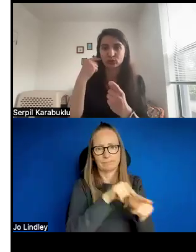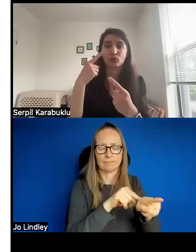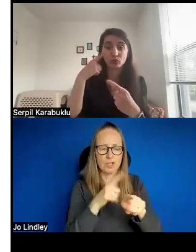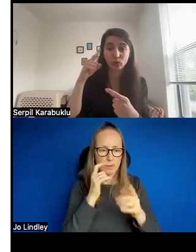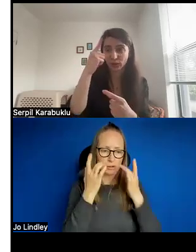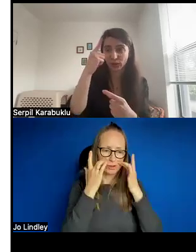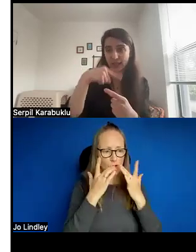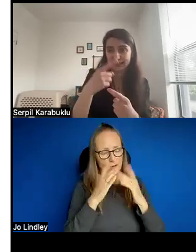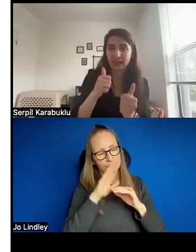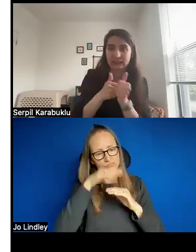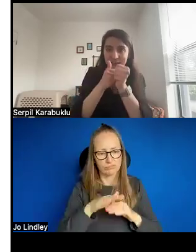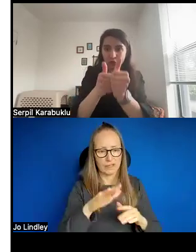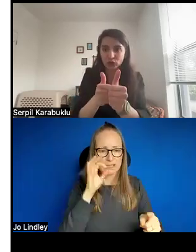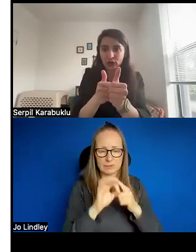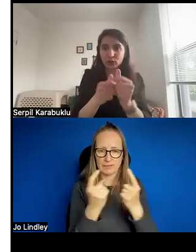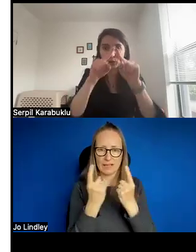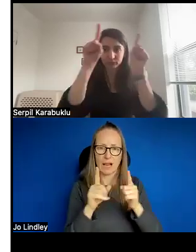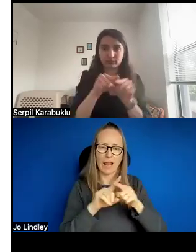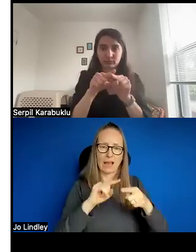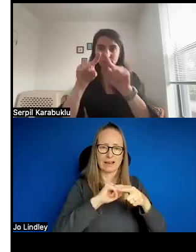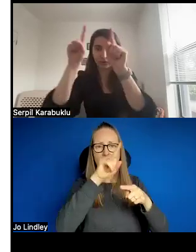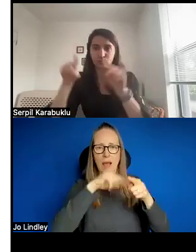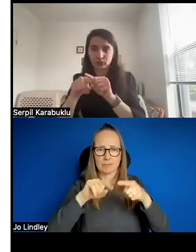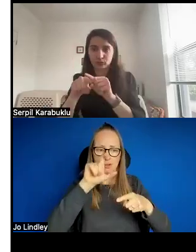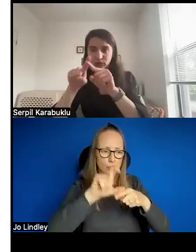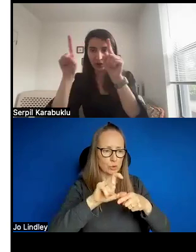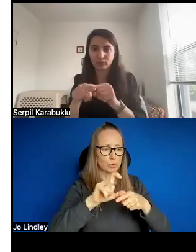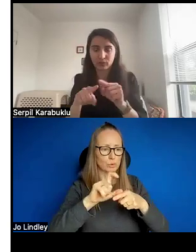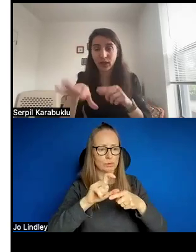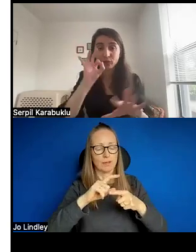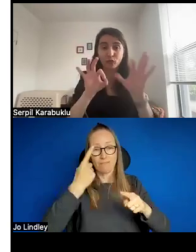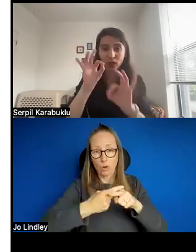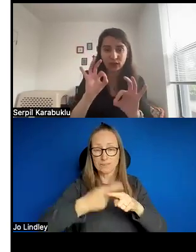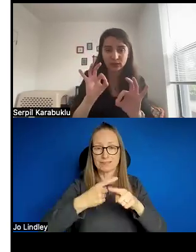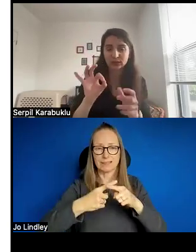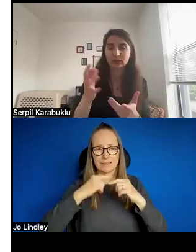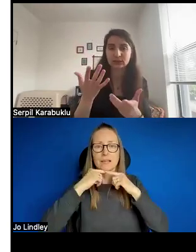specific features as amplitude, velocity, peak, and trough.